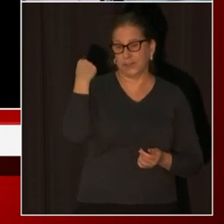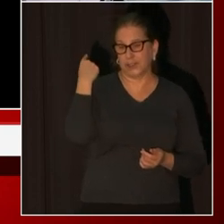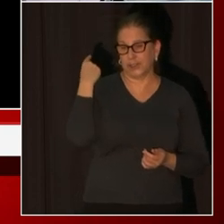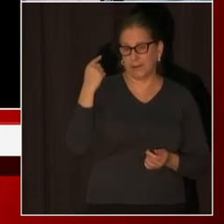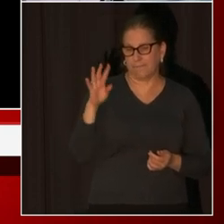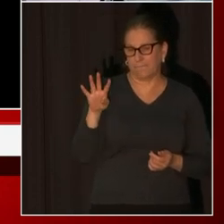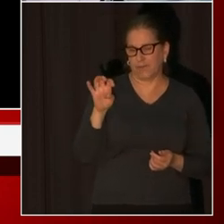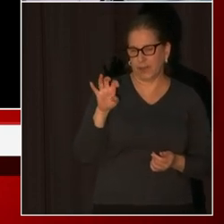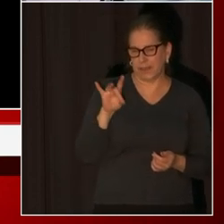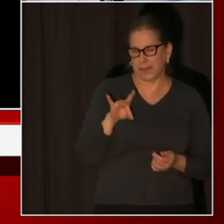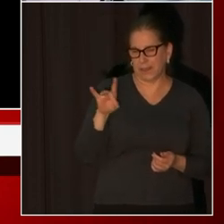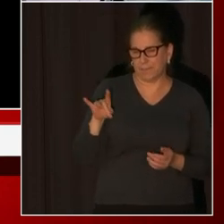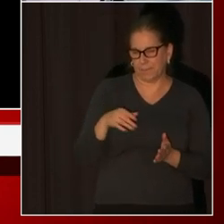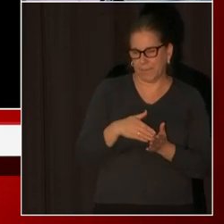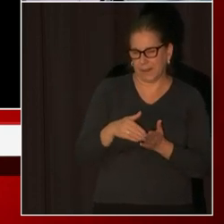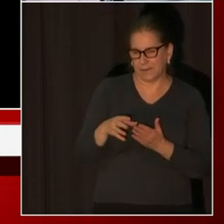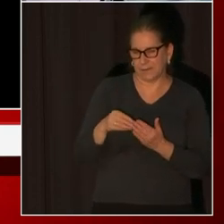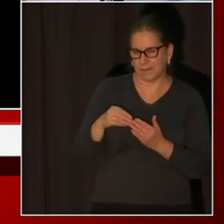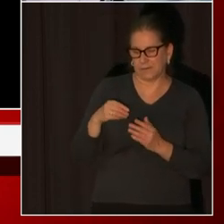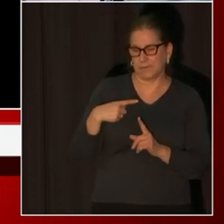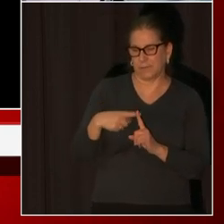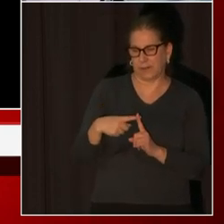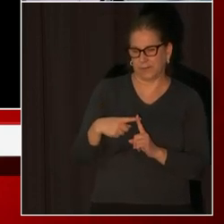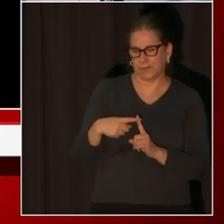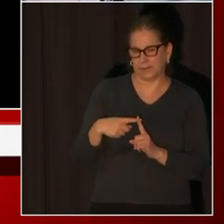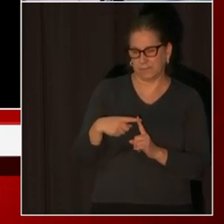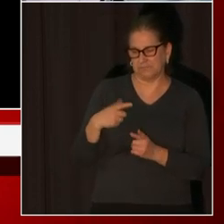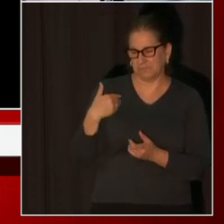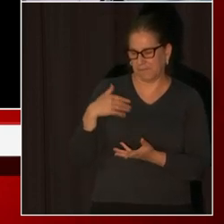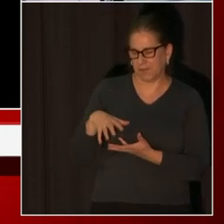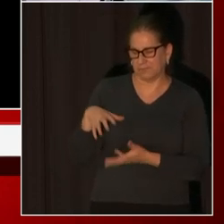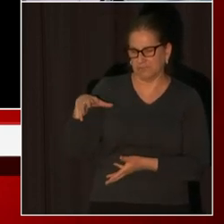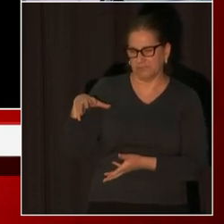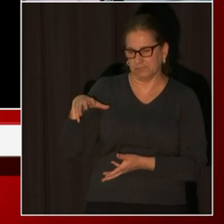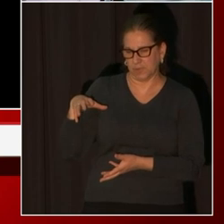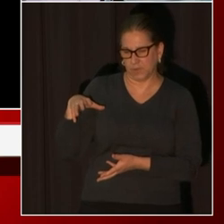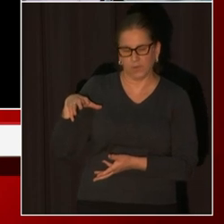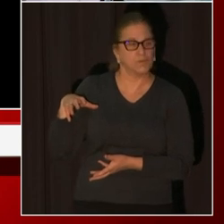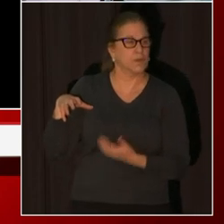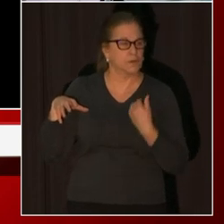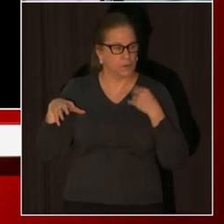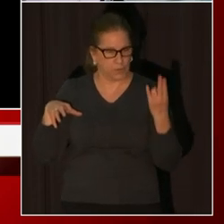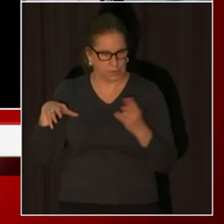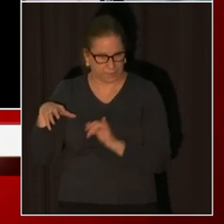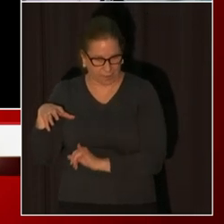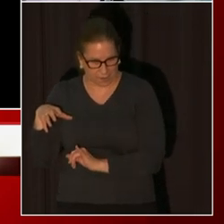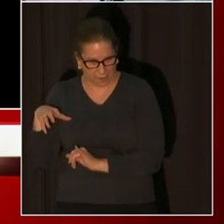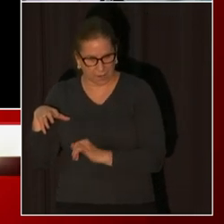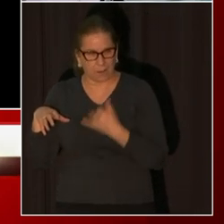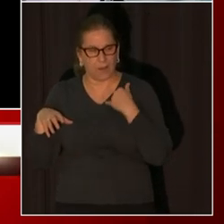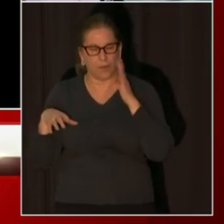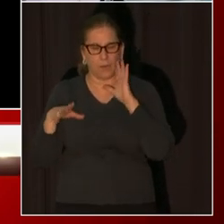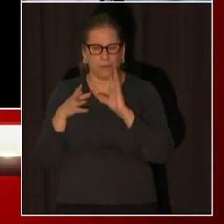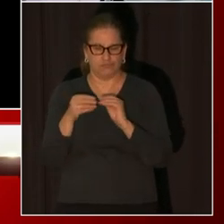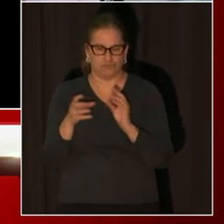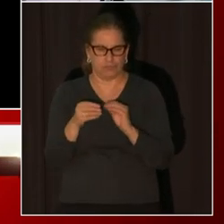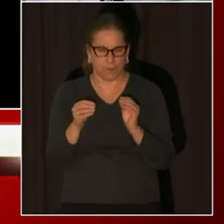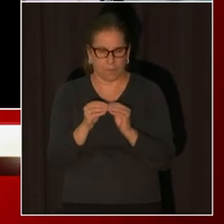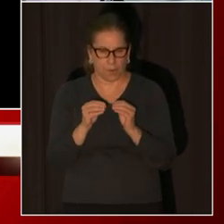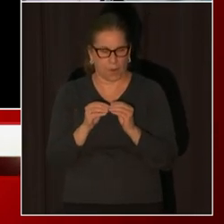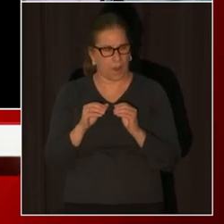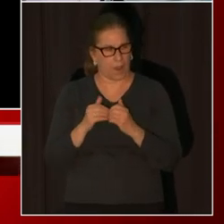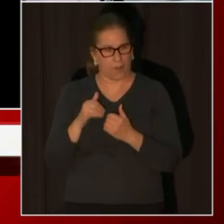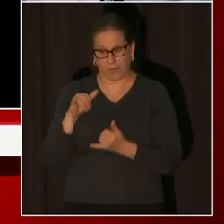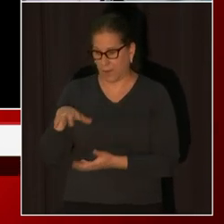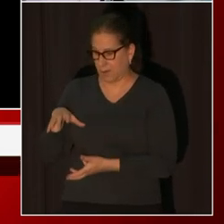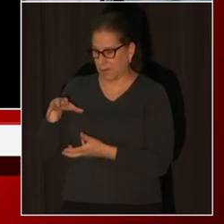of that, and I'll talk about that in a future slide in terms of how we're balancing the budget. The dedicated